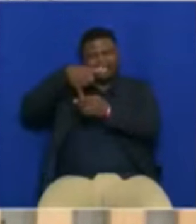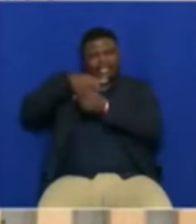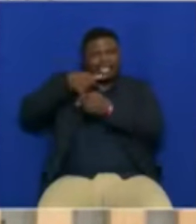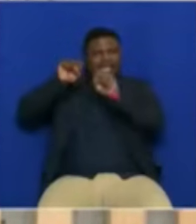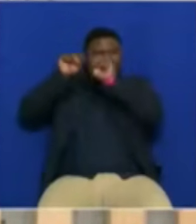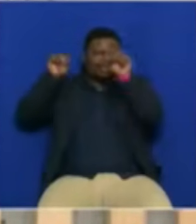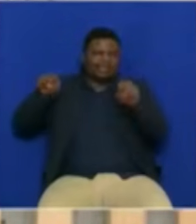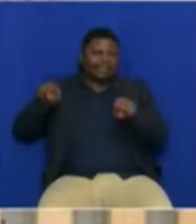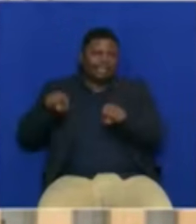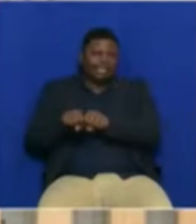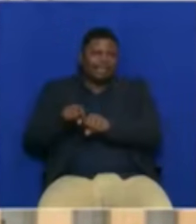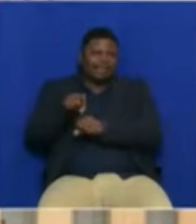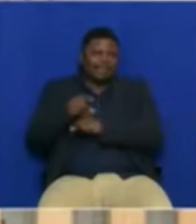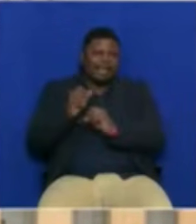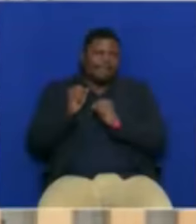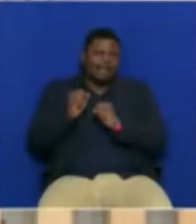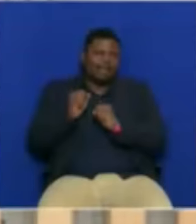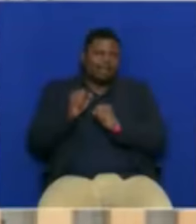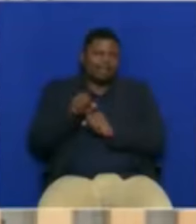This is,